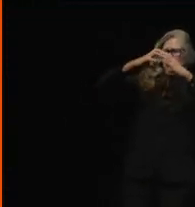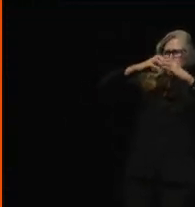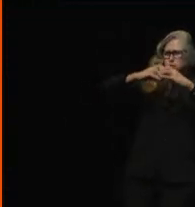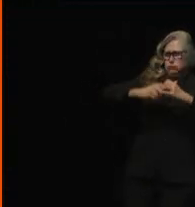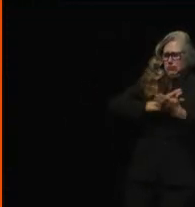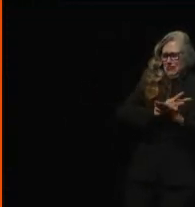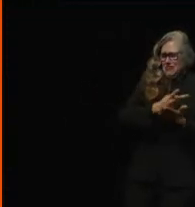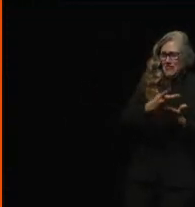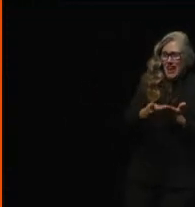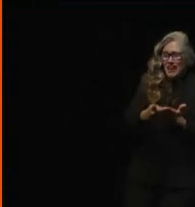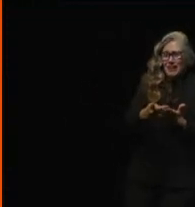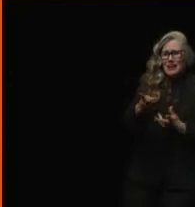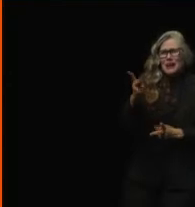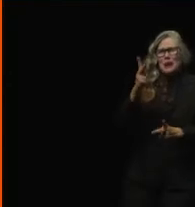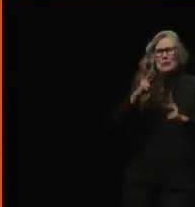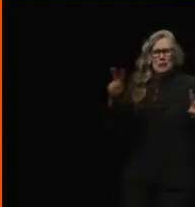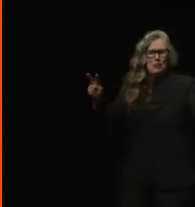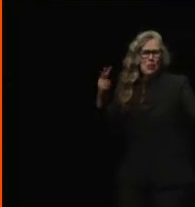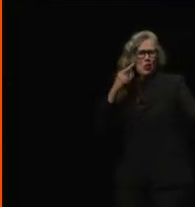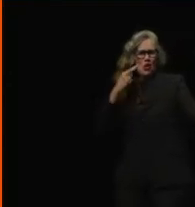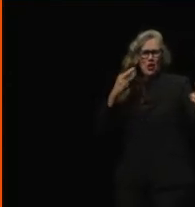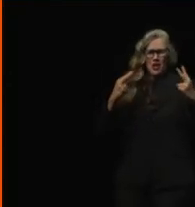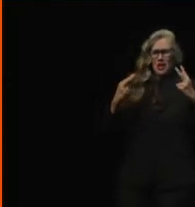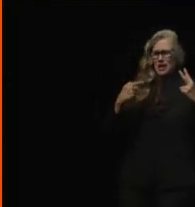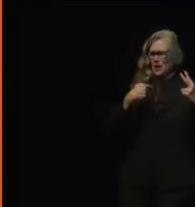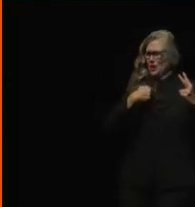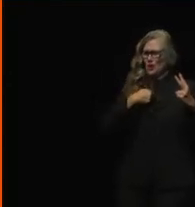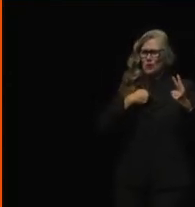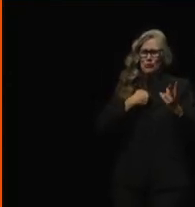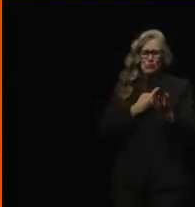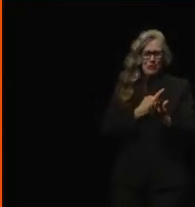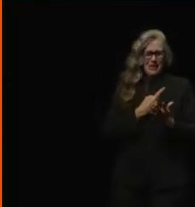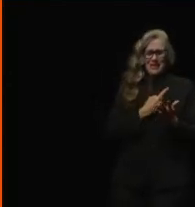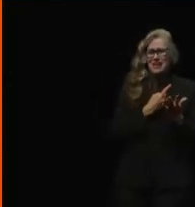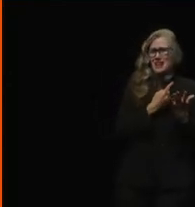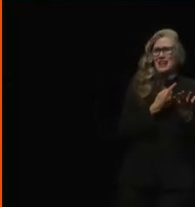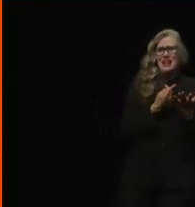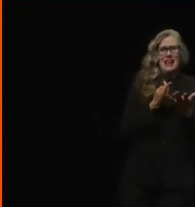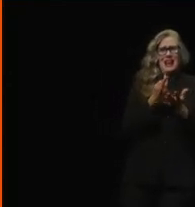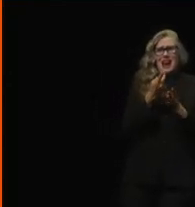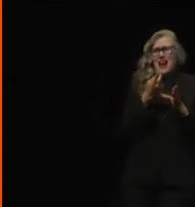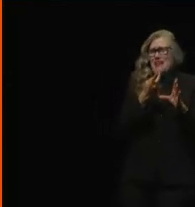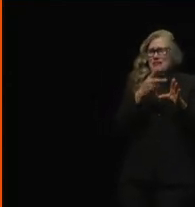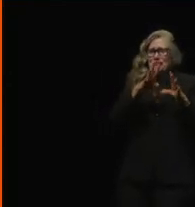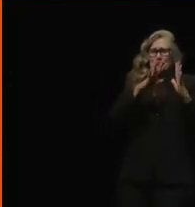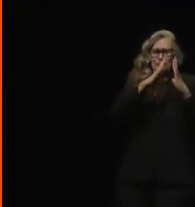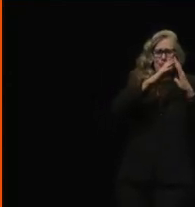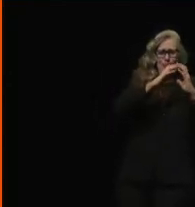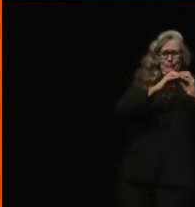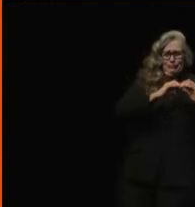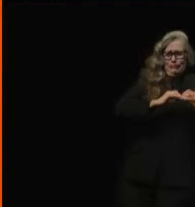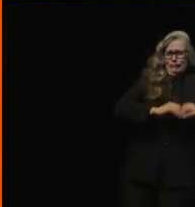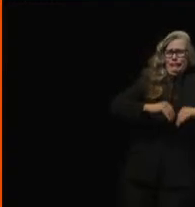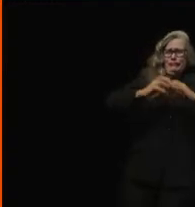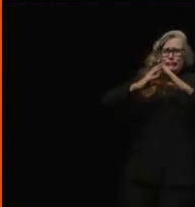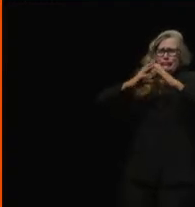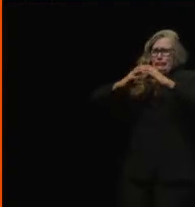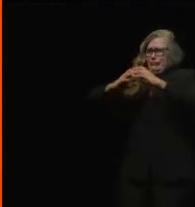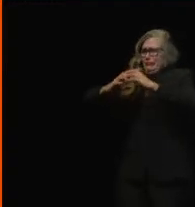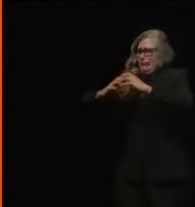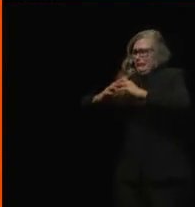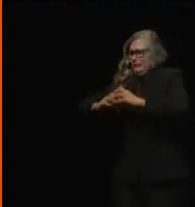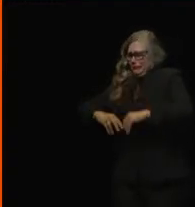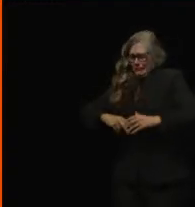our neighbors that we've fallen from the fray. It's a